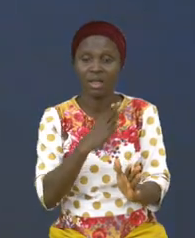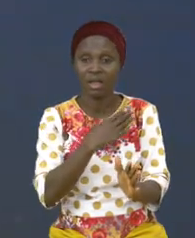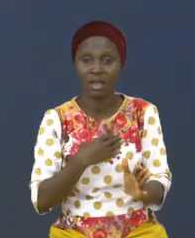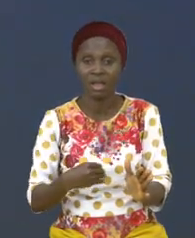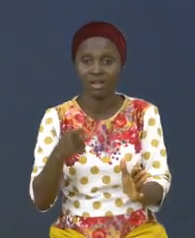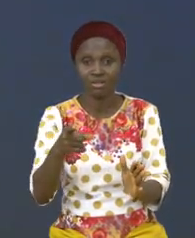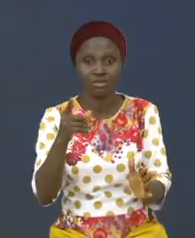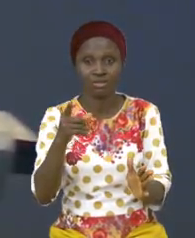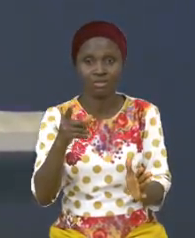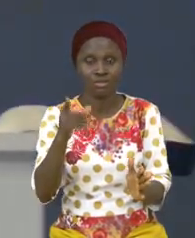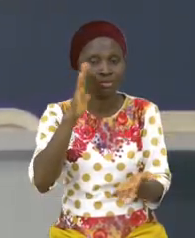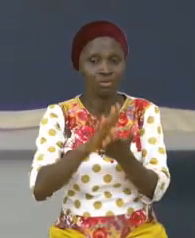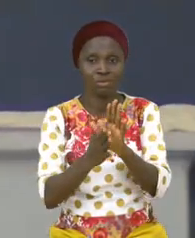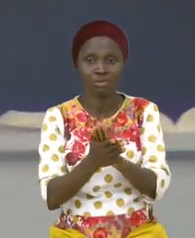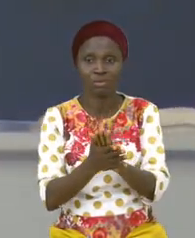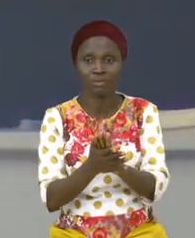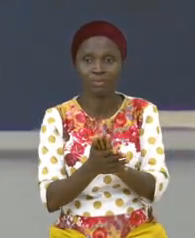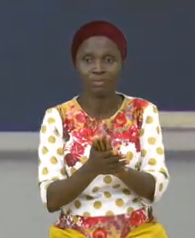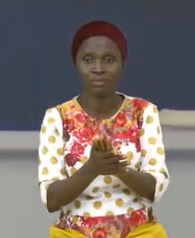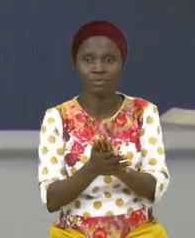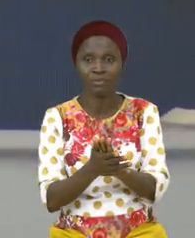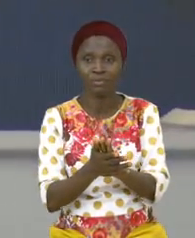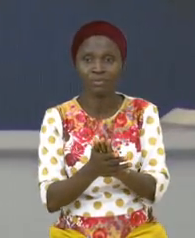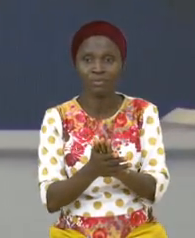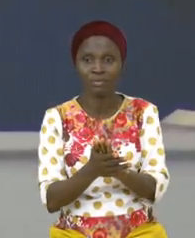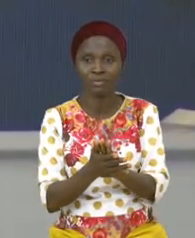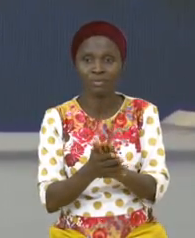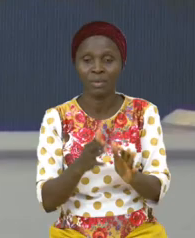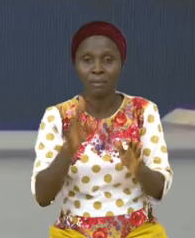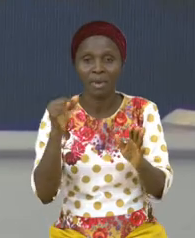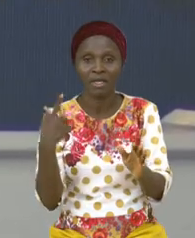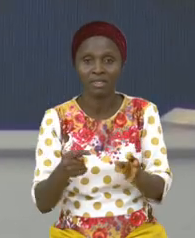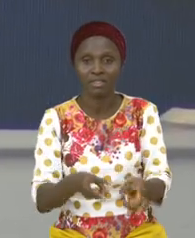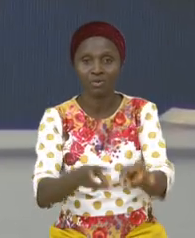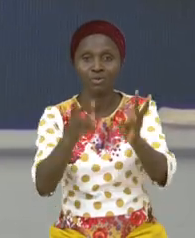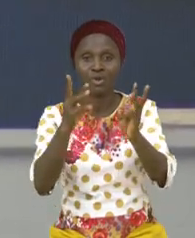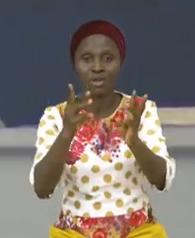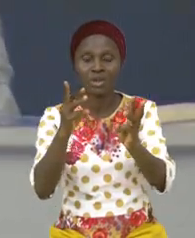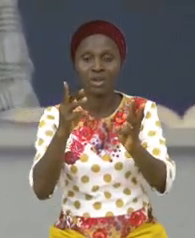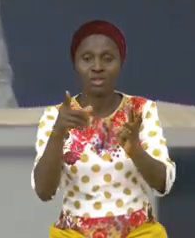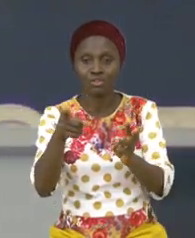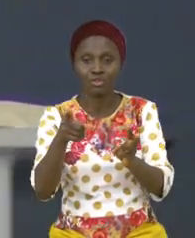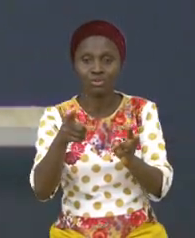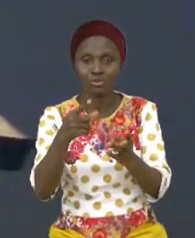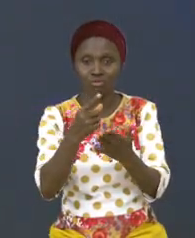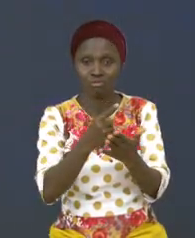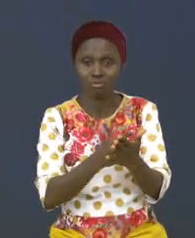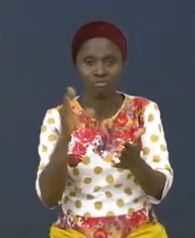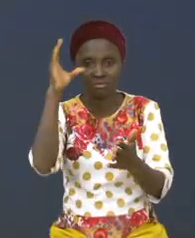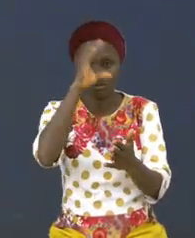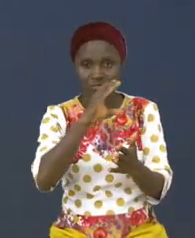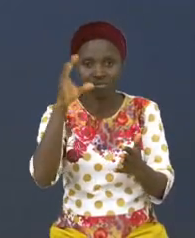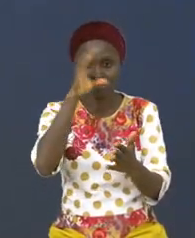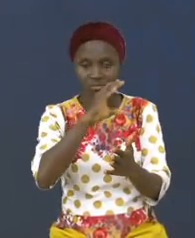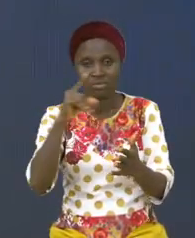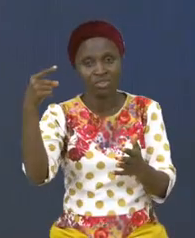become learners under them by the way you consult. G here is